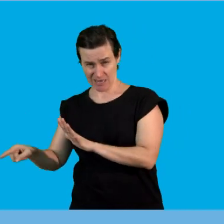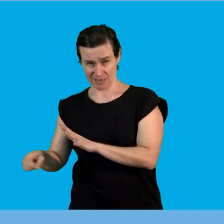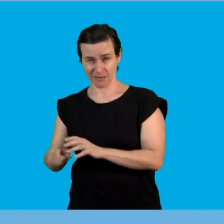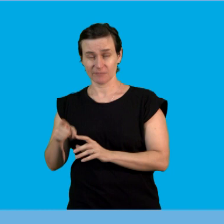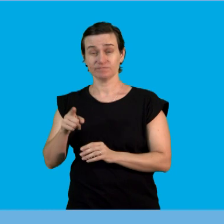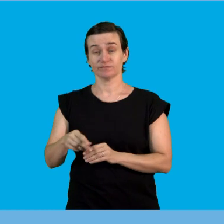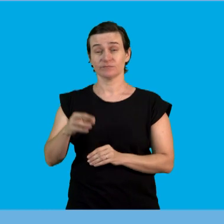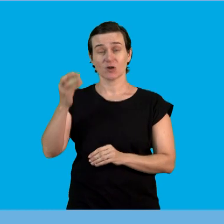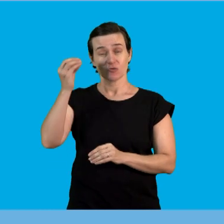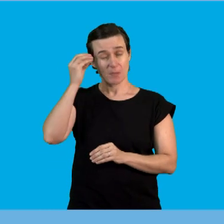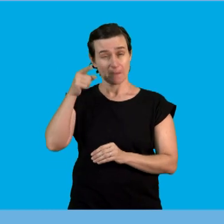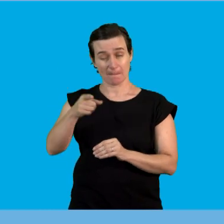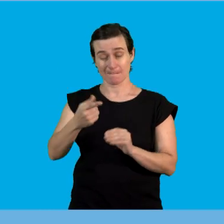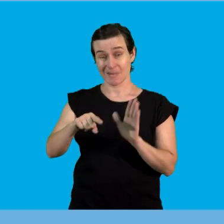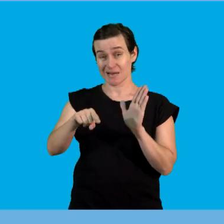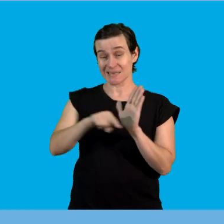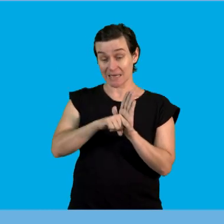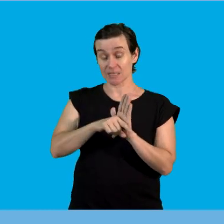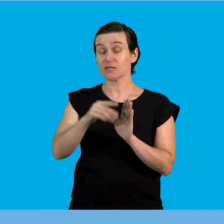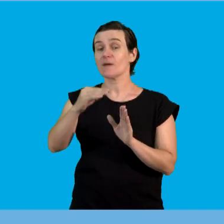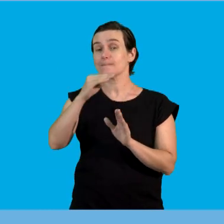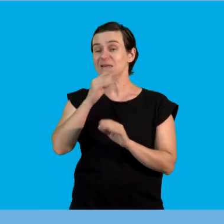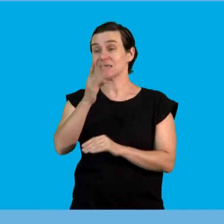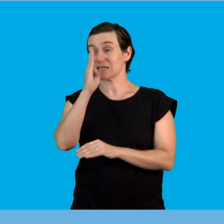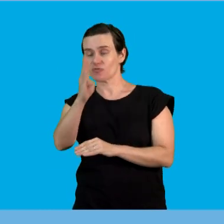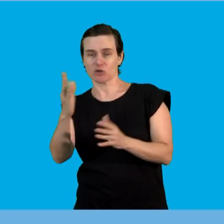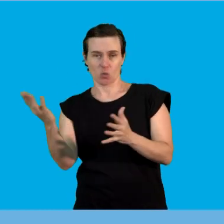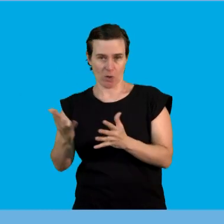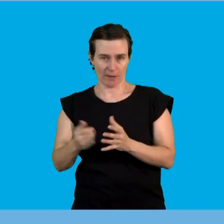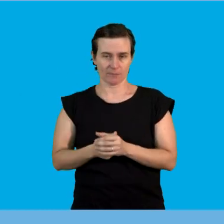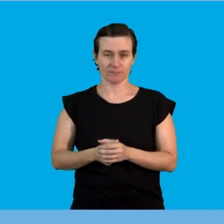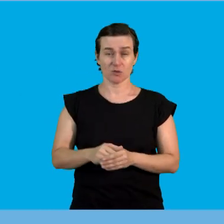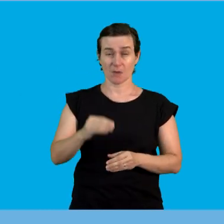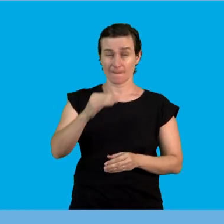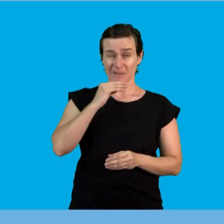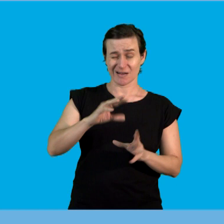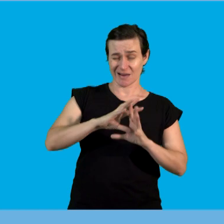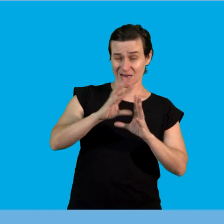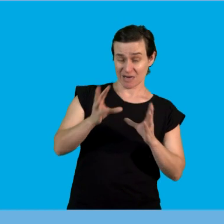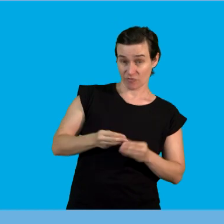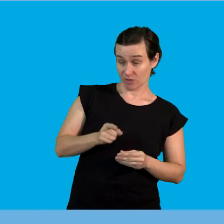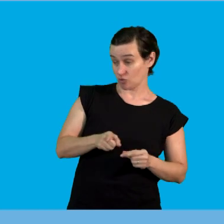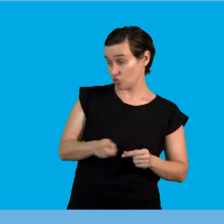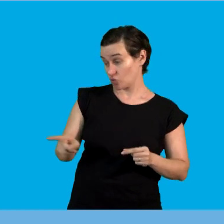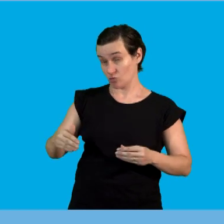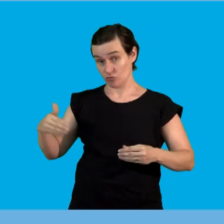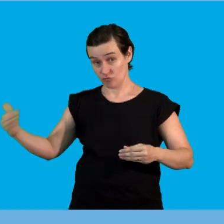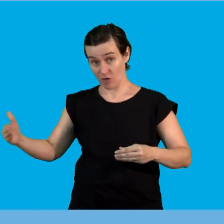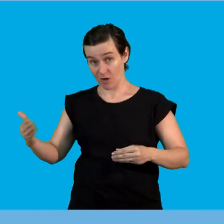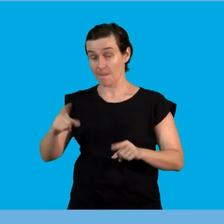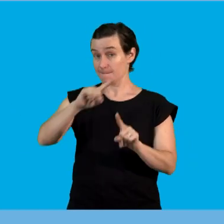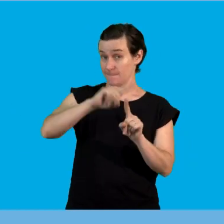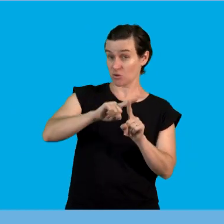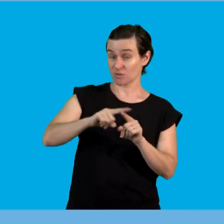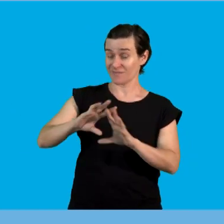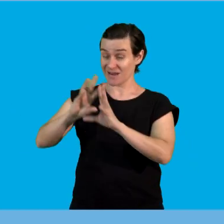that the negatives in sciences, they show direction. So if we are saying that everything going to the right is positive and